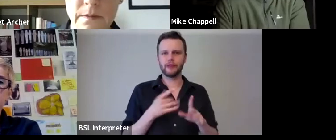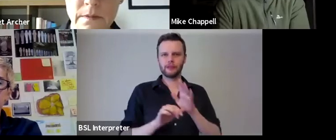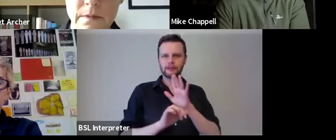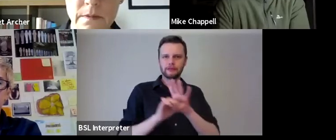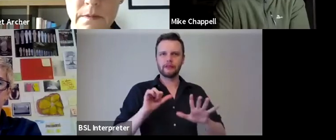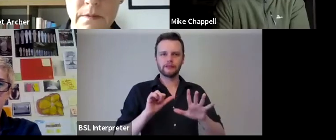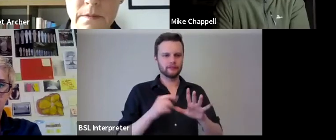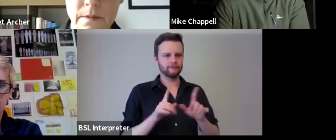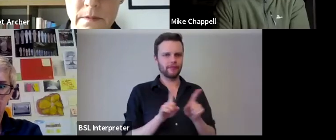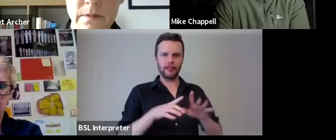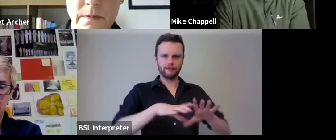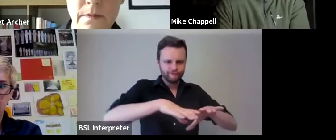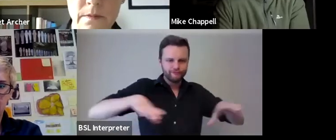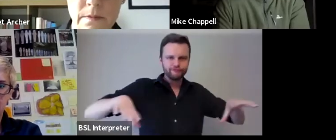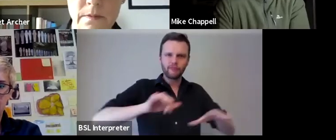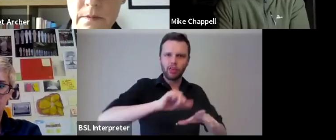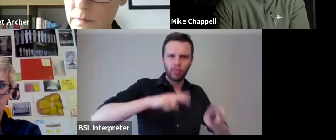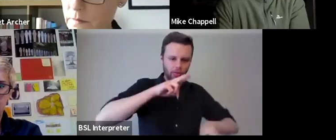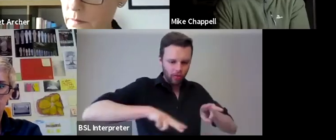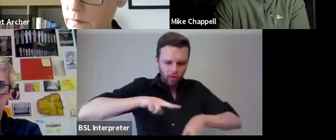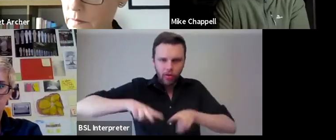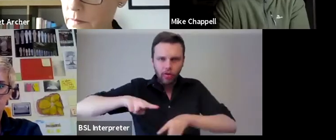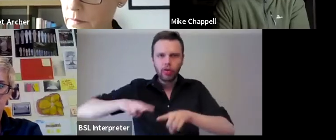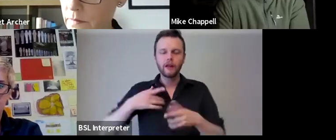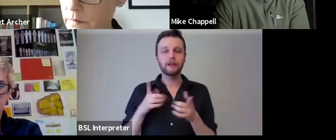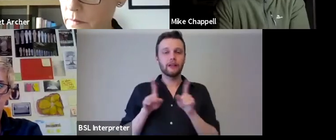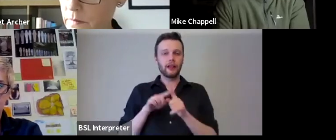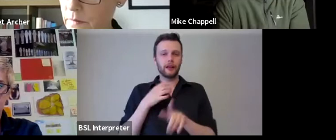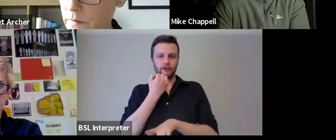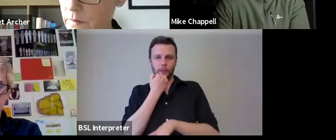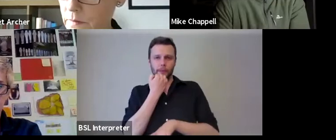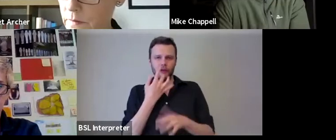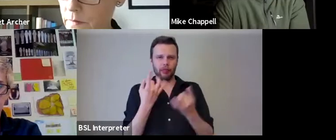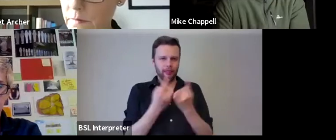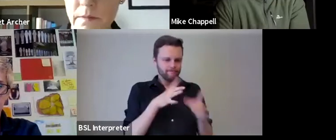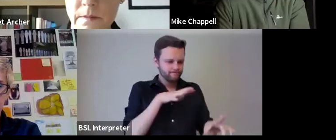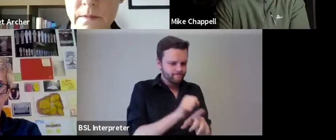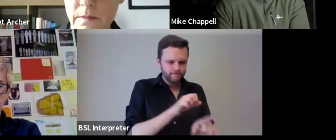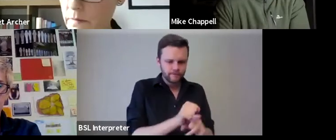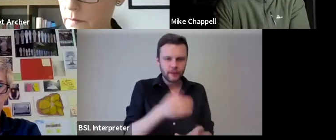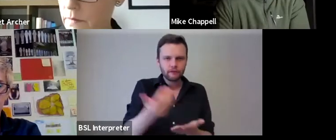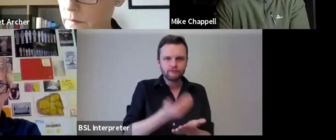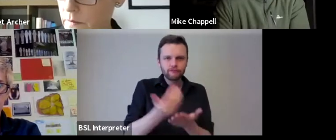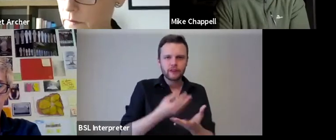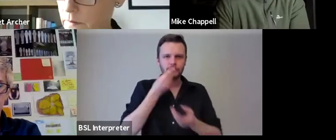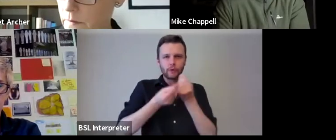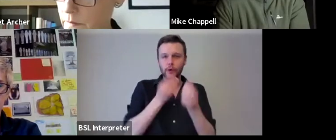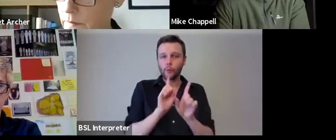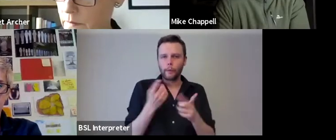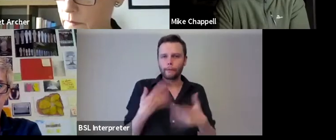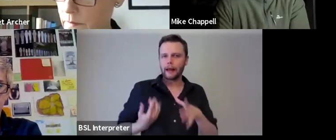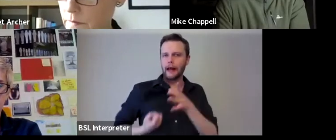performing autopsies on these sort of like, you know, numerical bones, and I'm kind of like curating their stories, what actually happened.